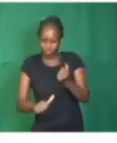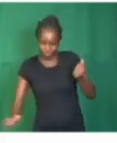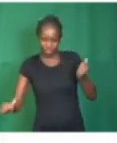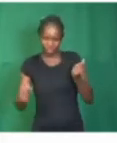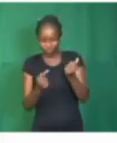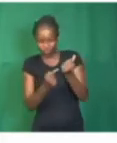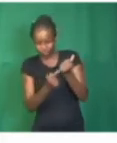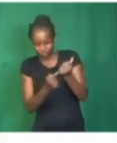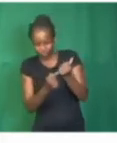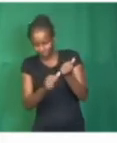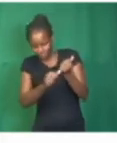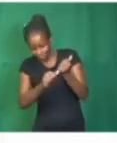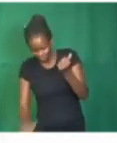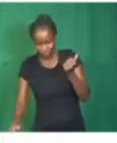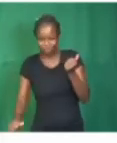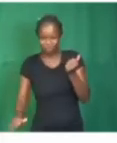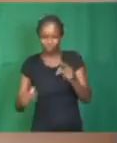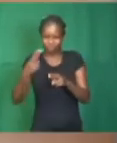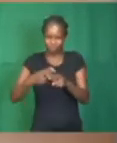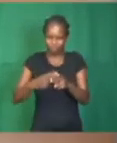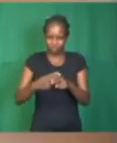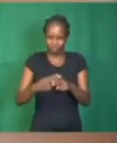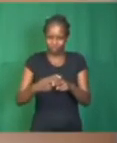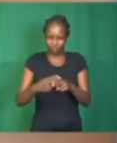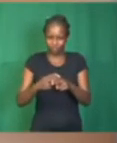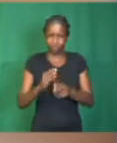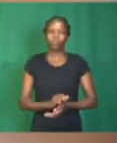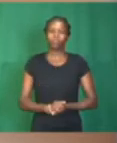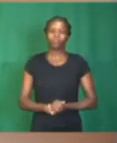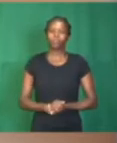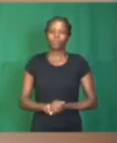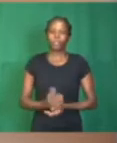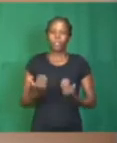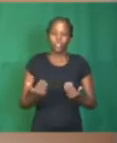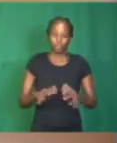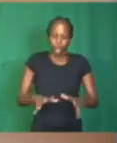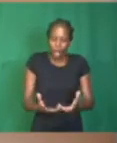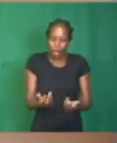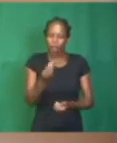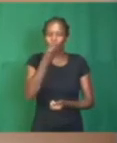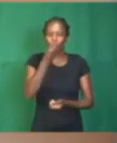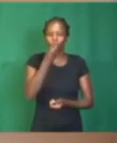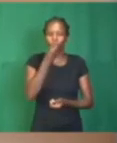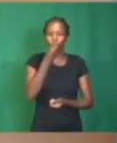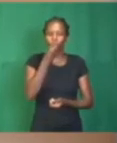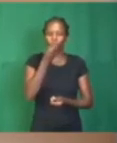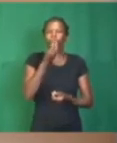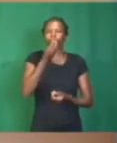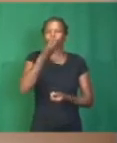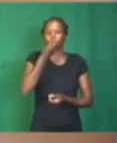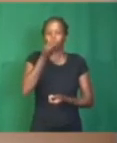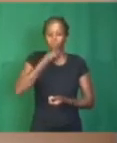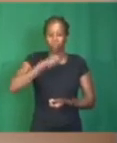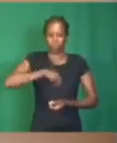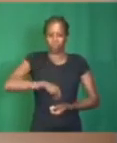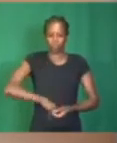and then that is just the journey that is taken by food as it is ingested in the mouth, and